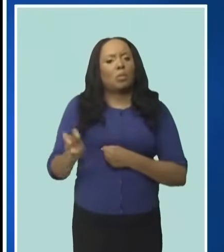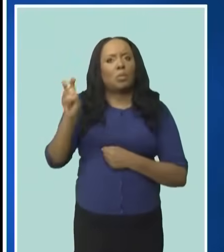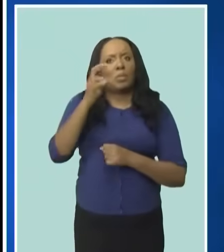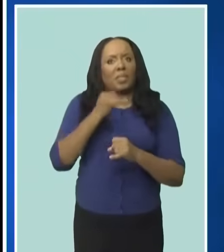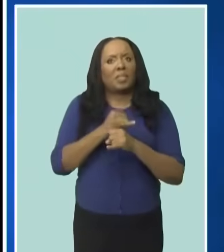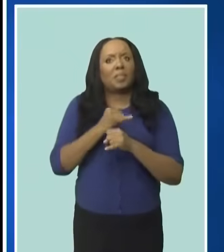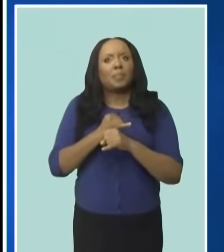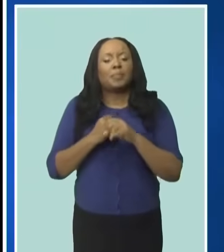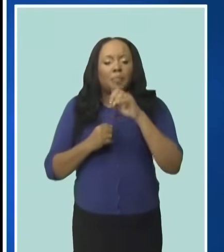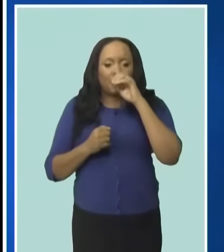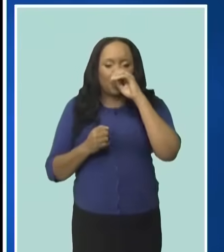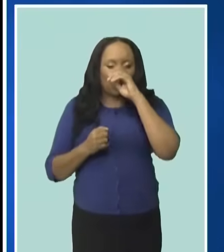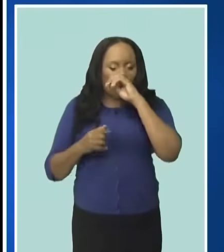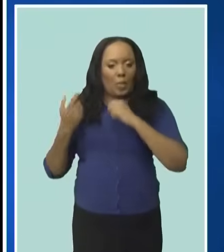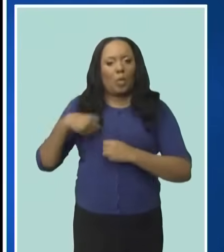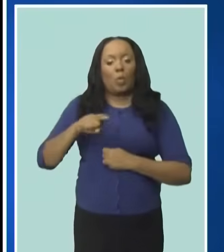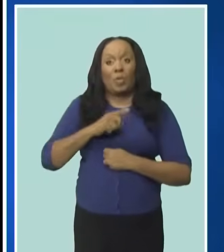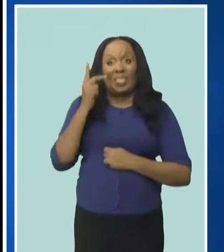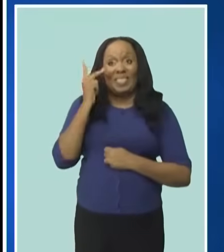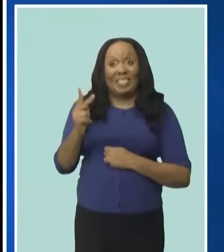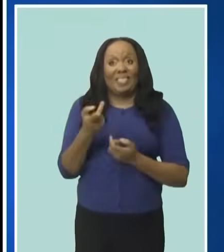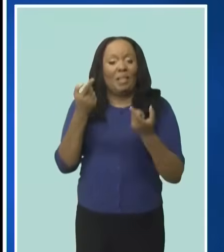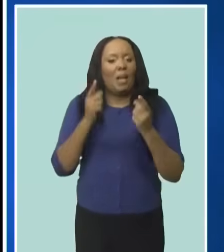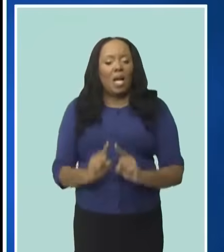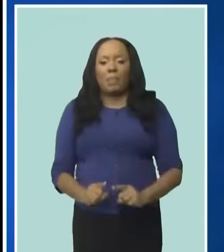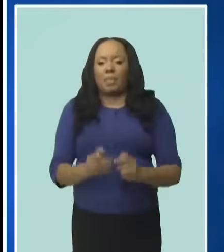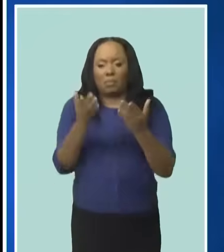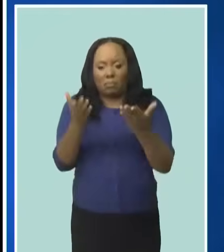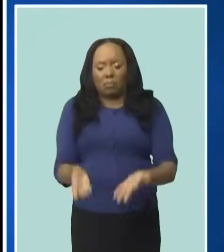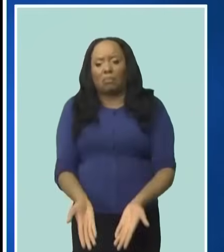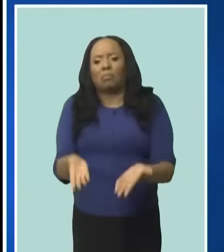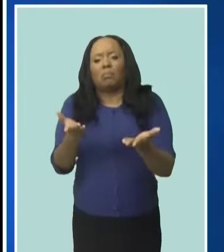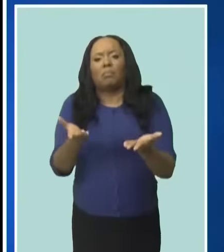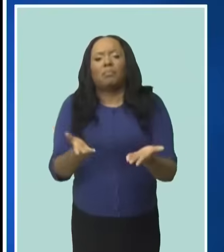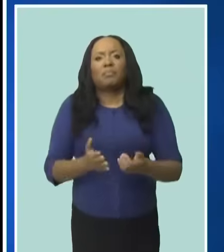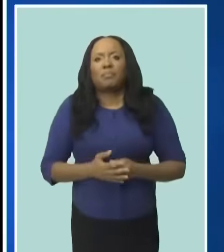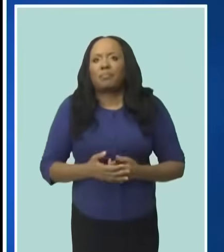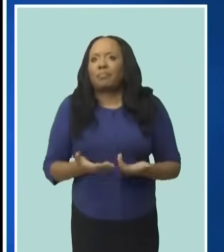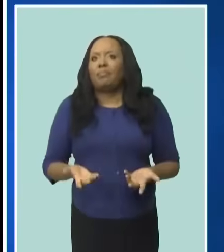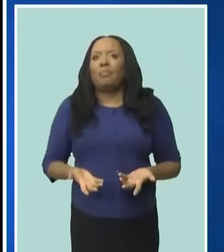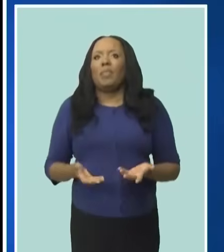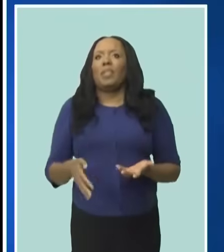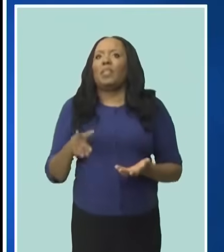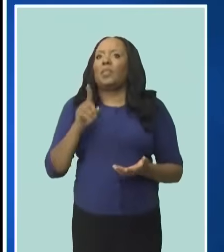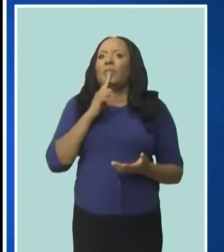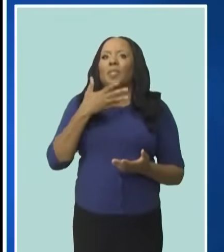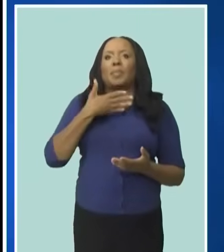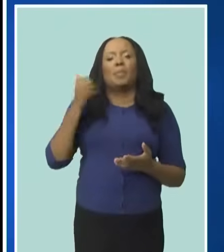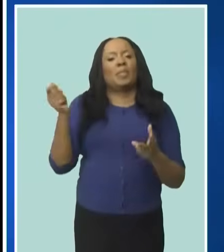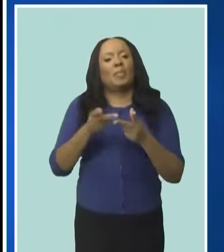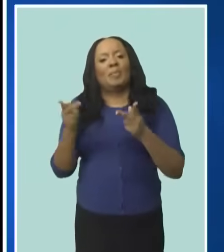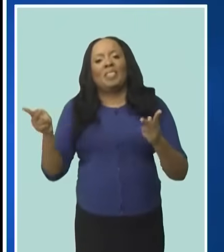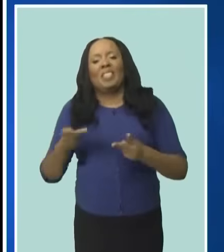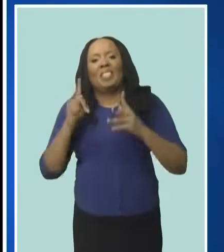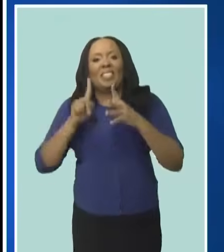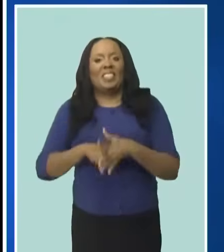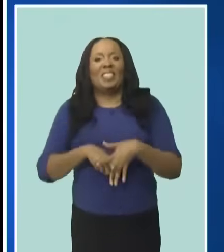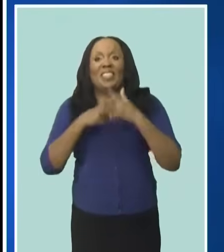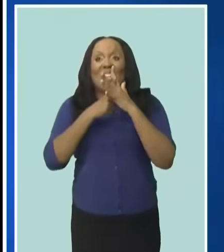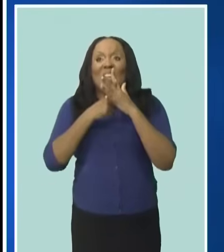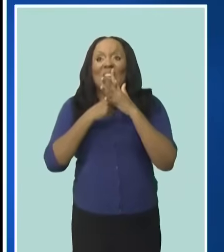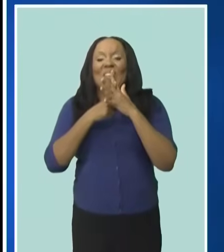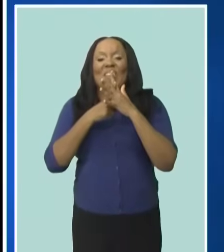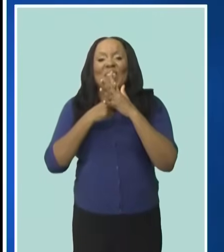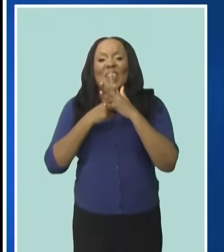to witness all of this firsthand. We couldn't have imagined a better place to start this journey into